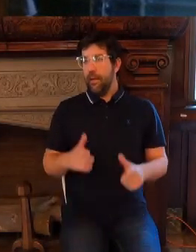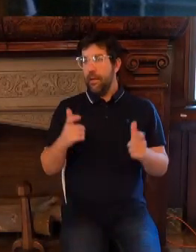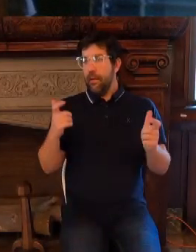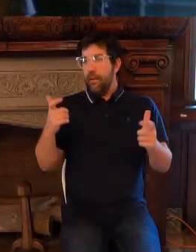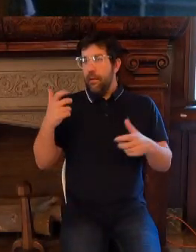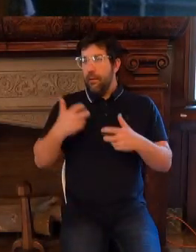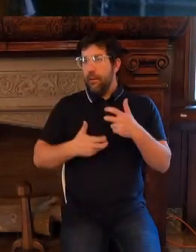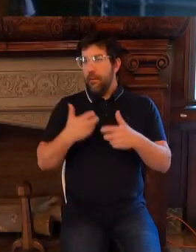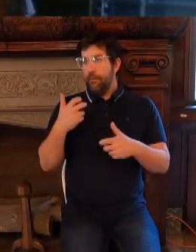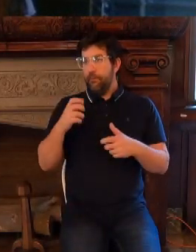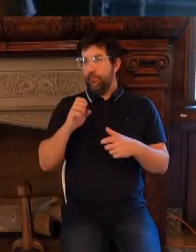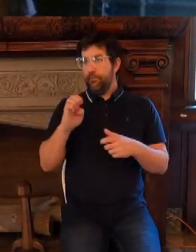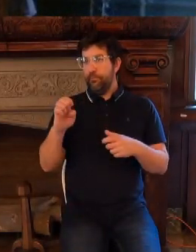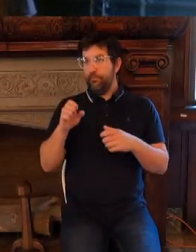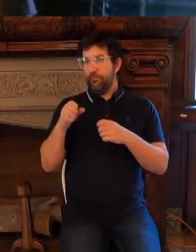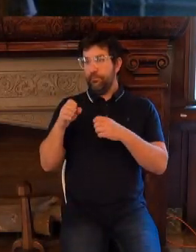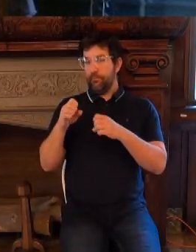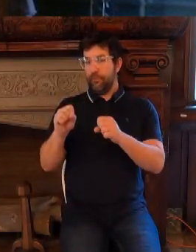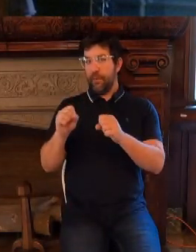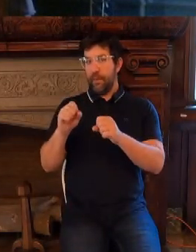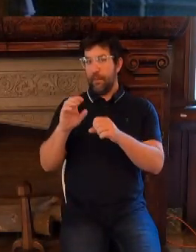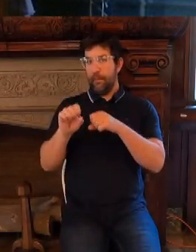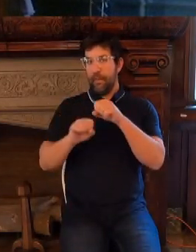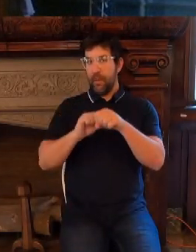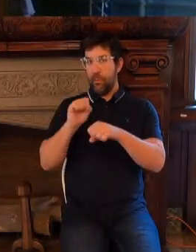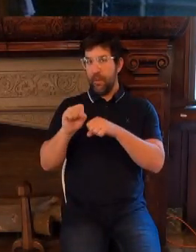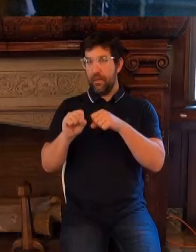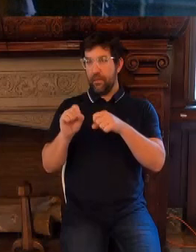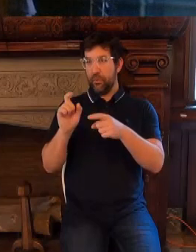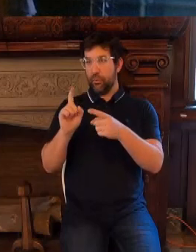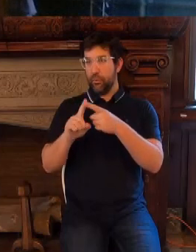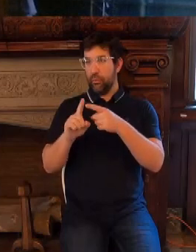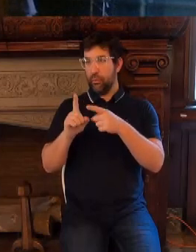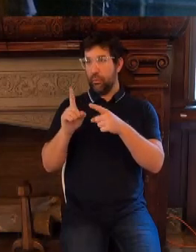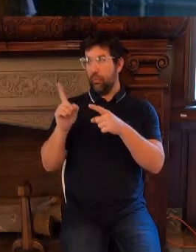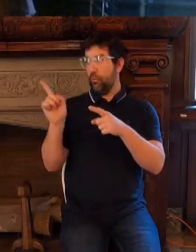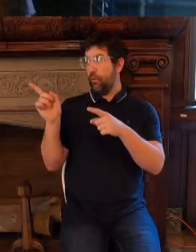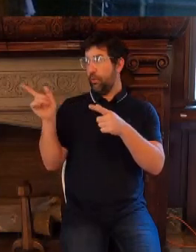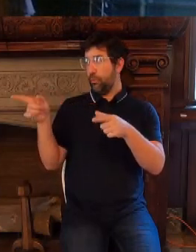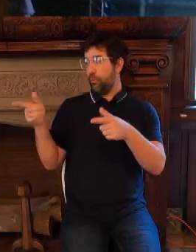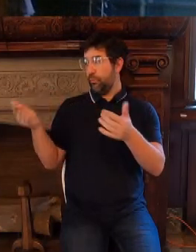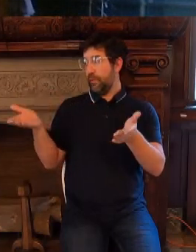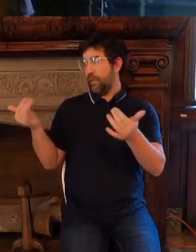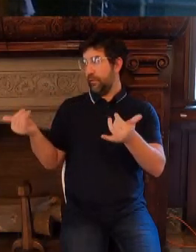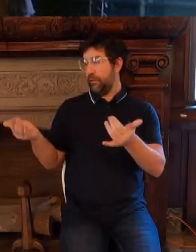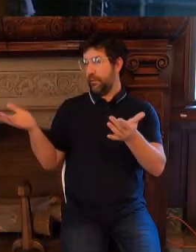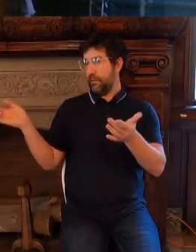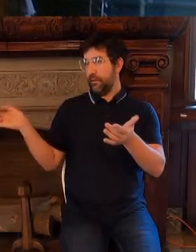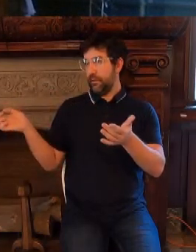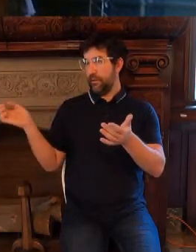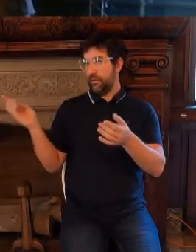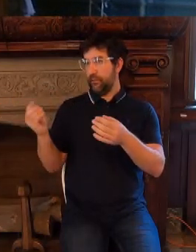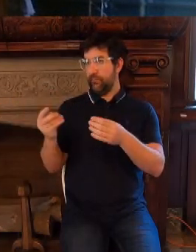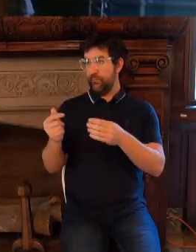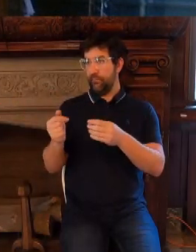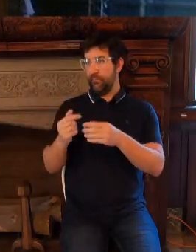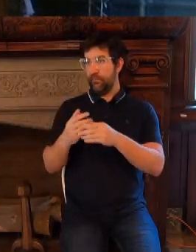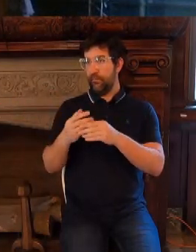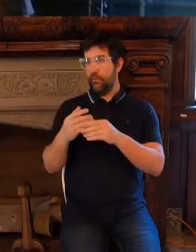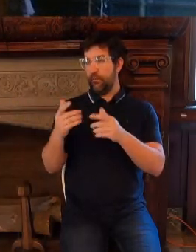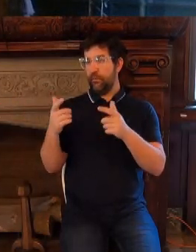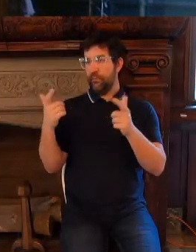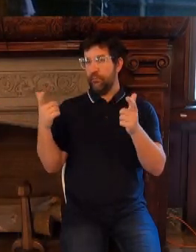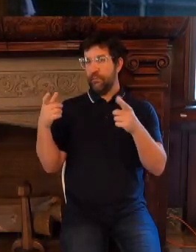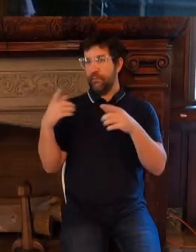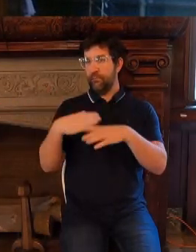say from the east of the street, highway, to where you're standing right now. And what a major thing that stands